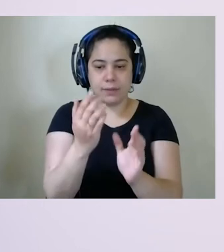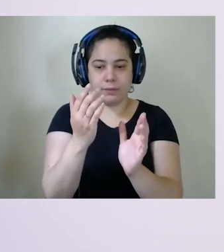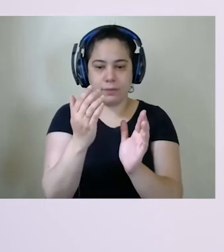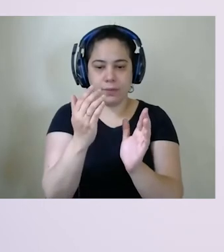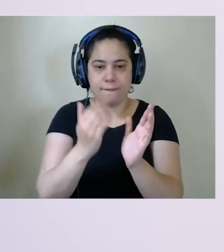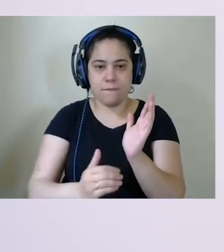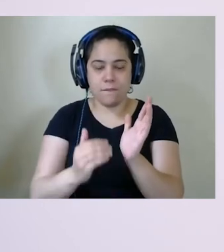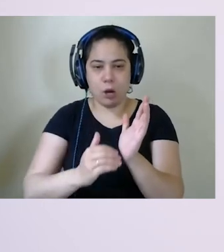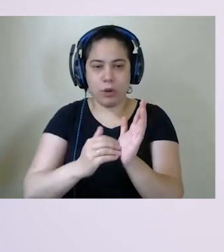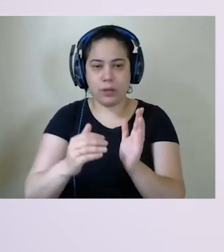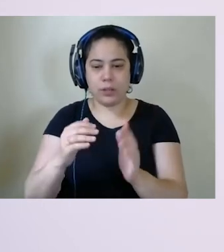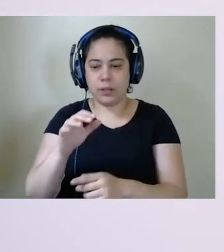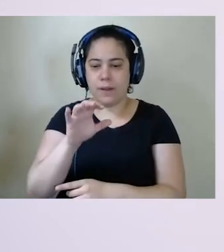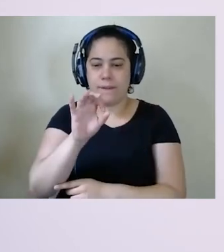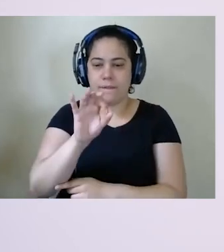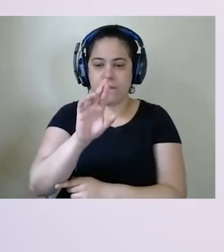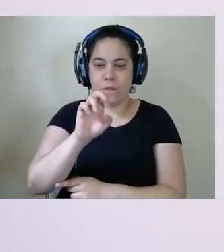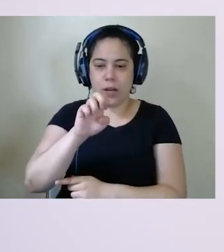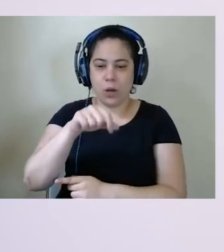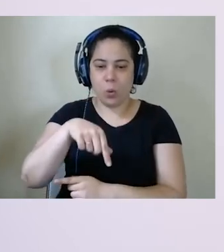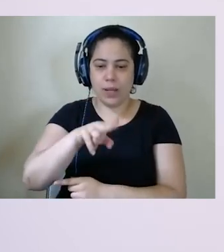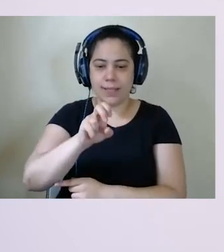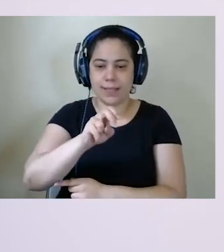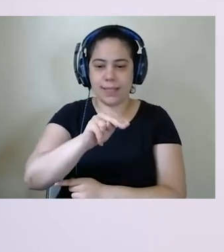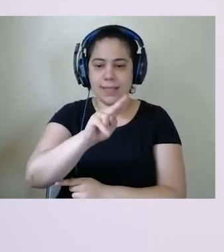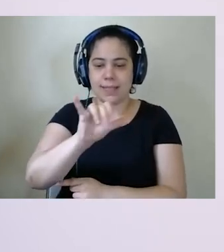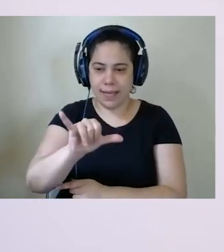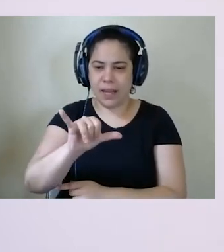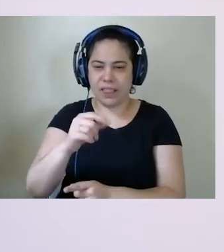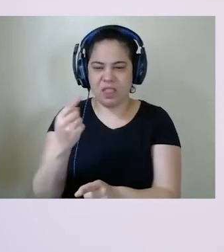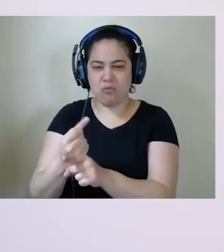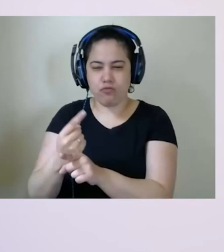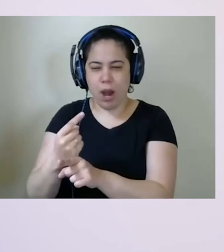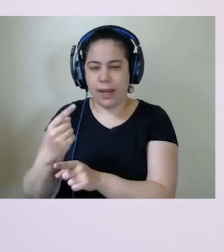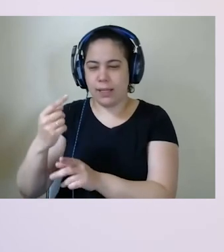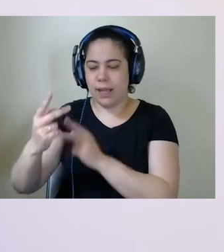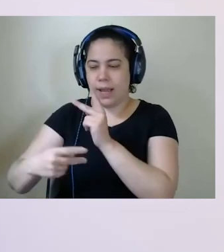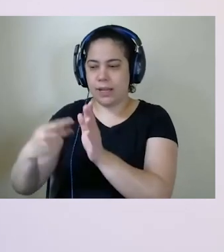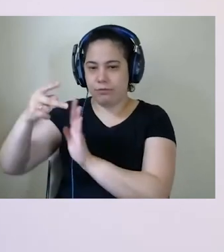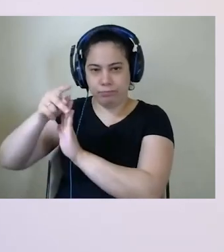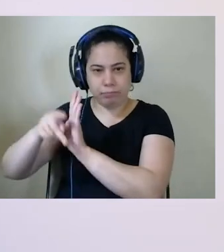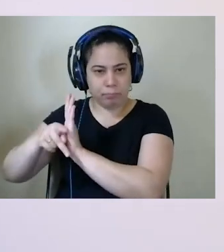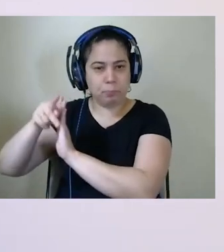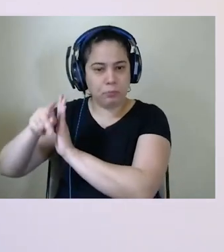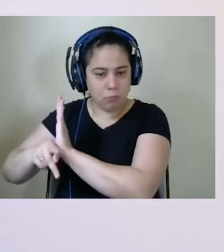right placement, the right protocol. I have a webinar that's up on your site, I think,